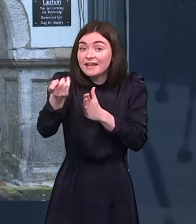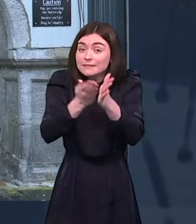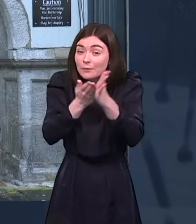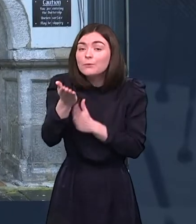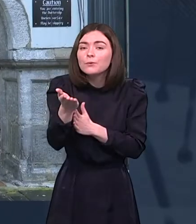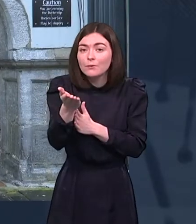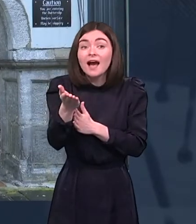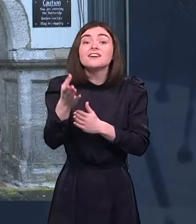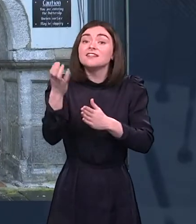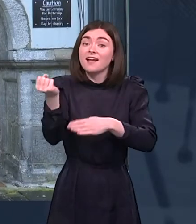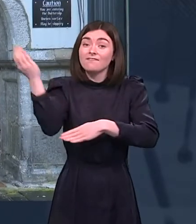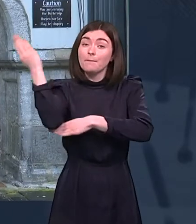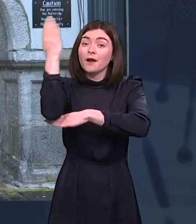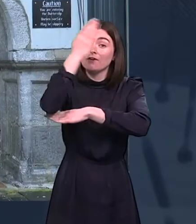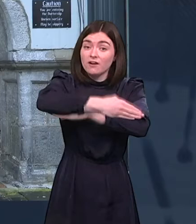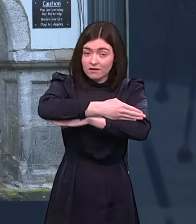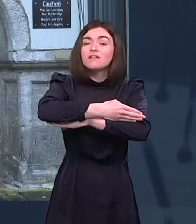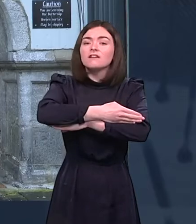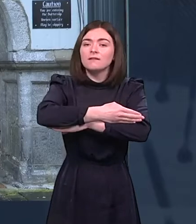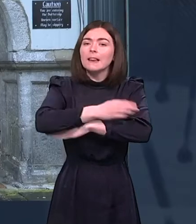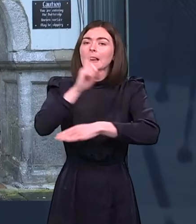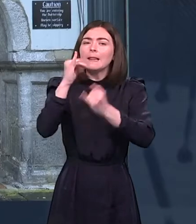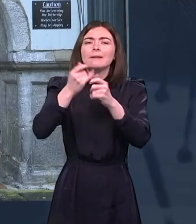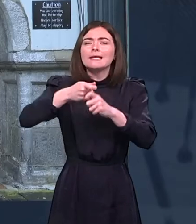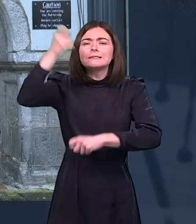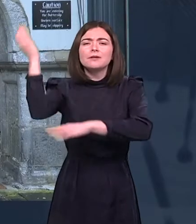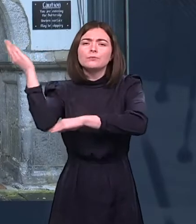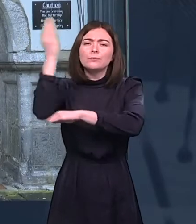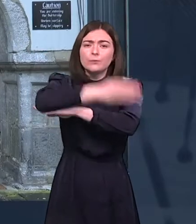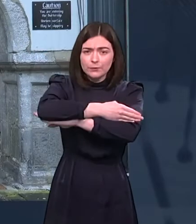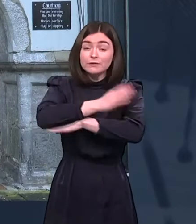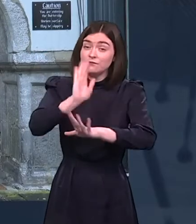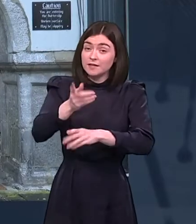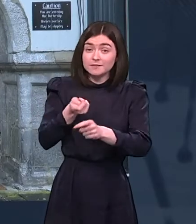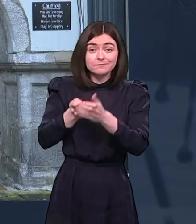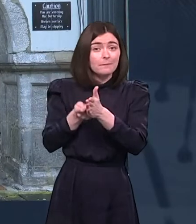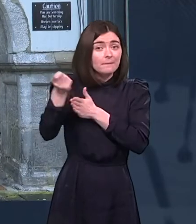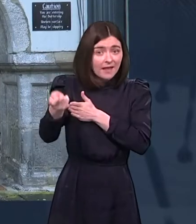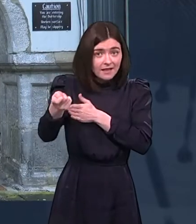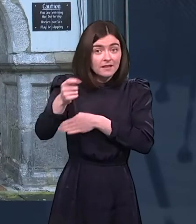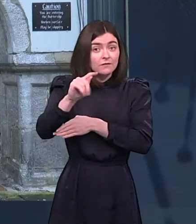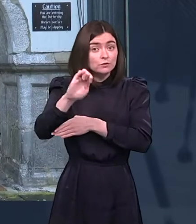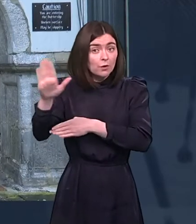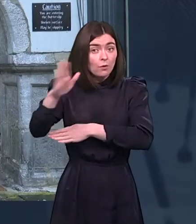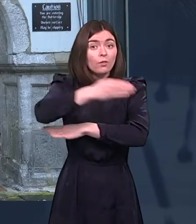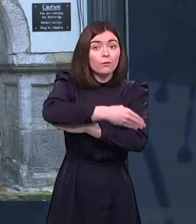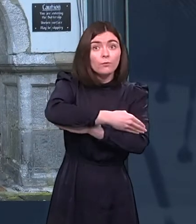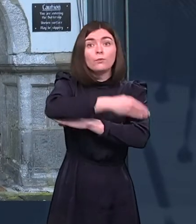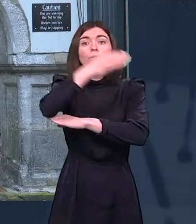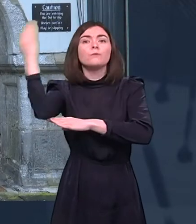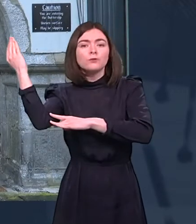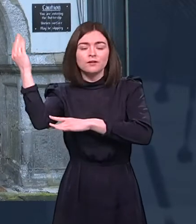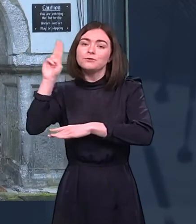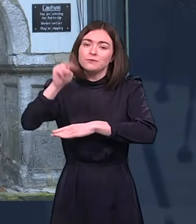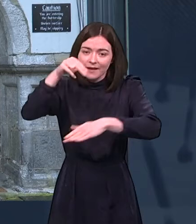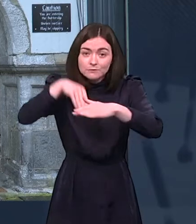barrier on those roads out of a weapon called a pike, which looked a little bit like a spear. And when you paid your toll, the barrier would be turned to